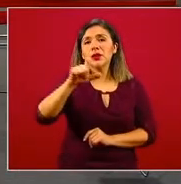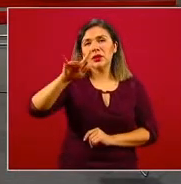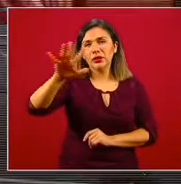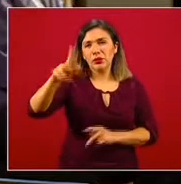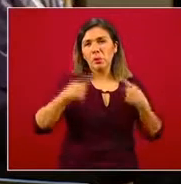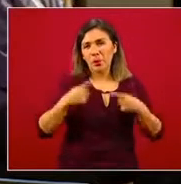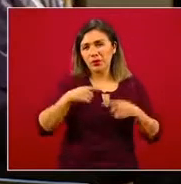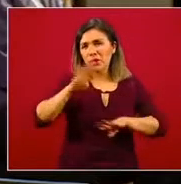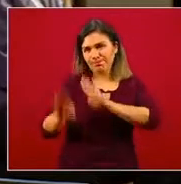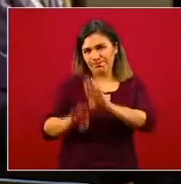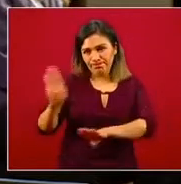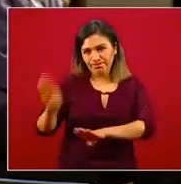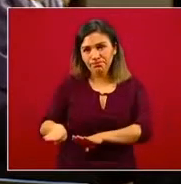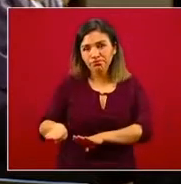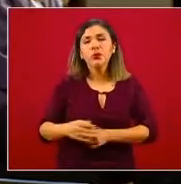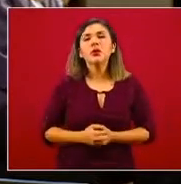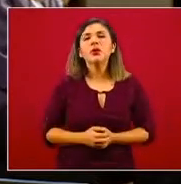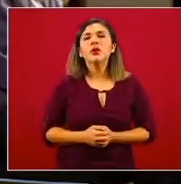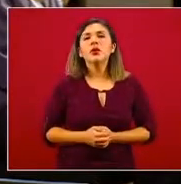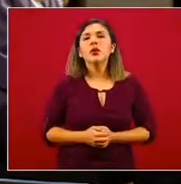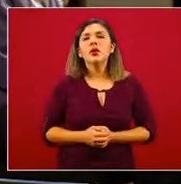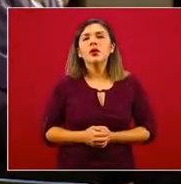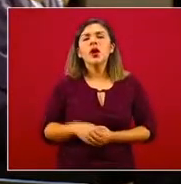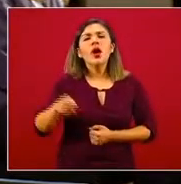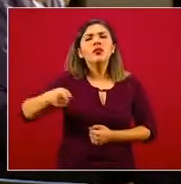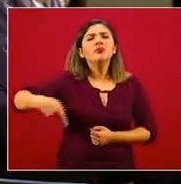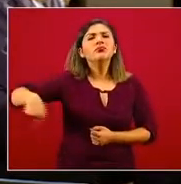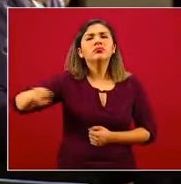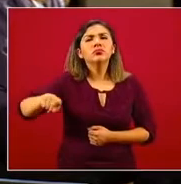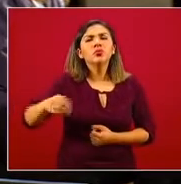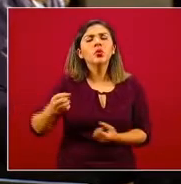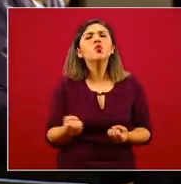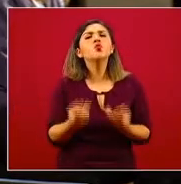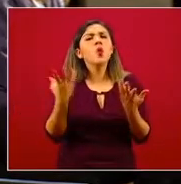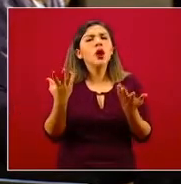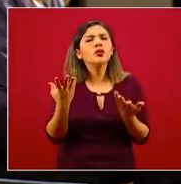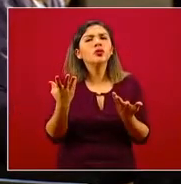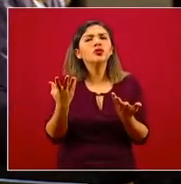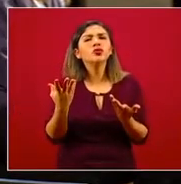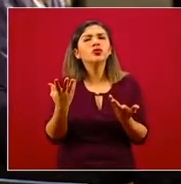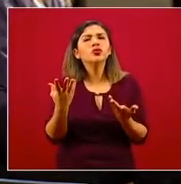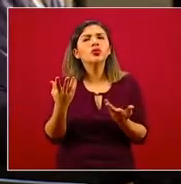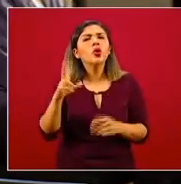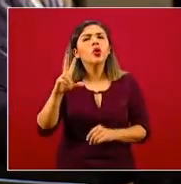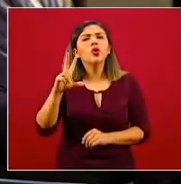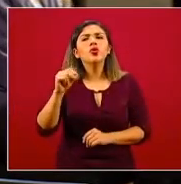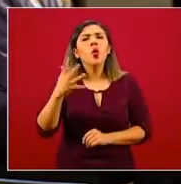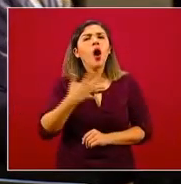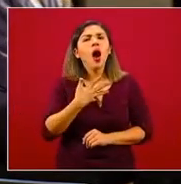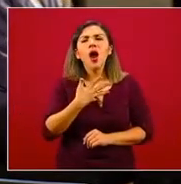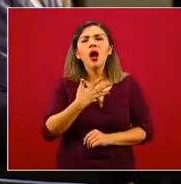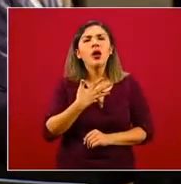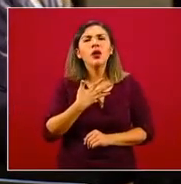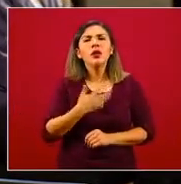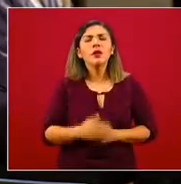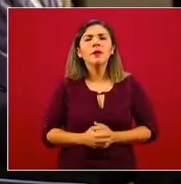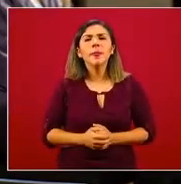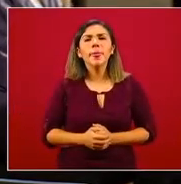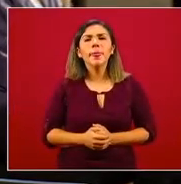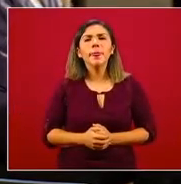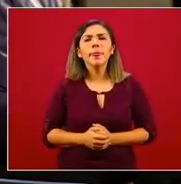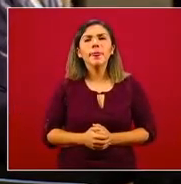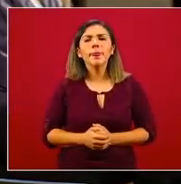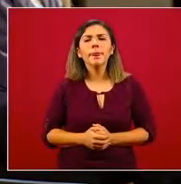7.175 of these fallecidos, ¿tiene un 7,175 porcentaje de people who cuántos have han died, tenido un do you cuadro have an average con una how many of them